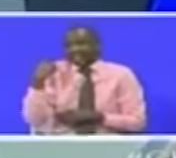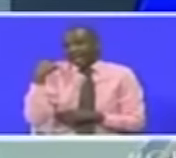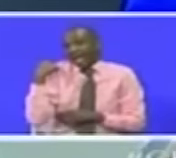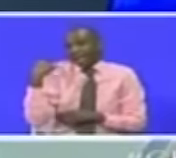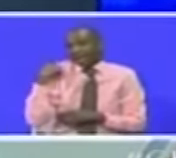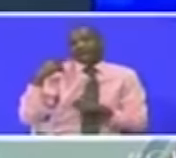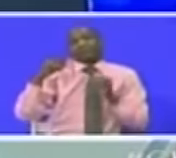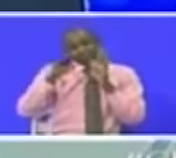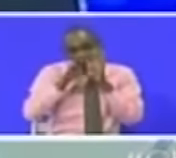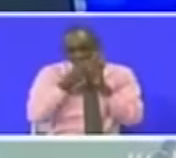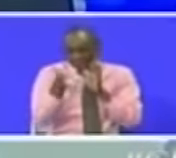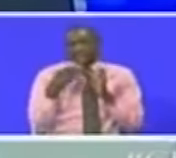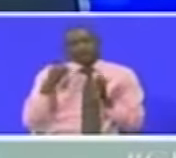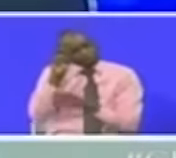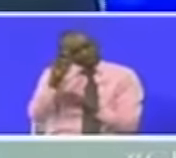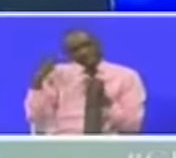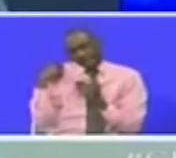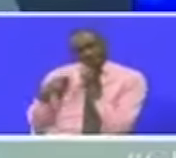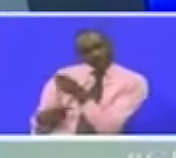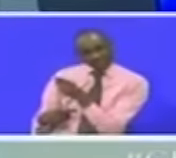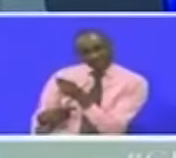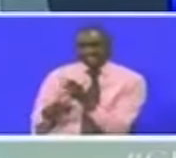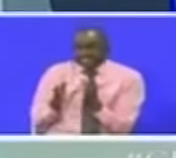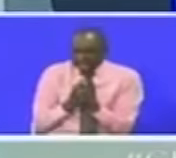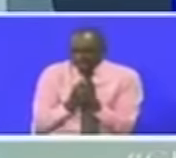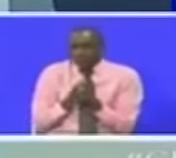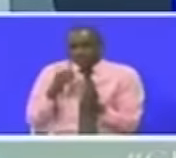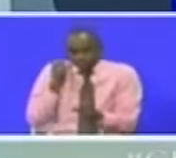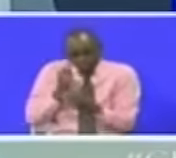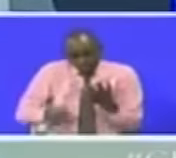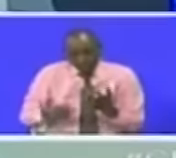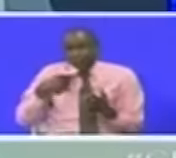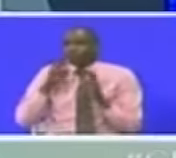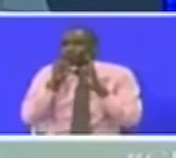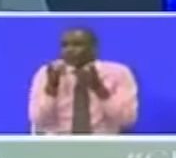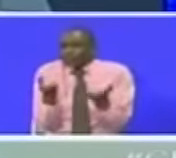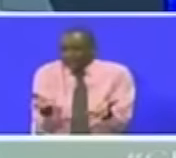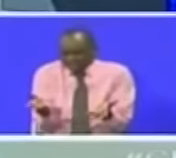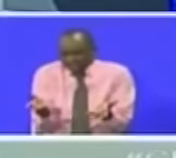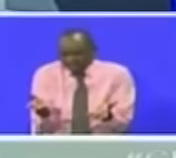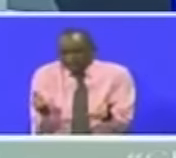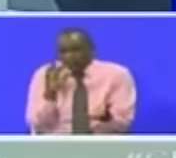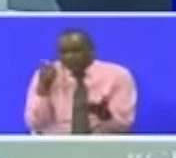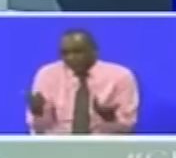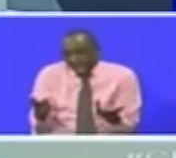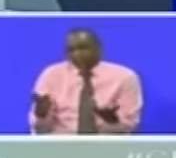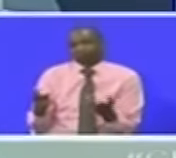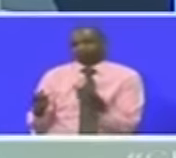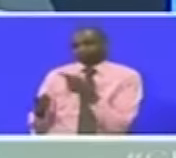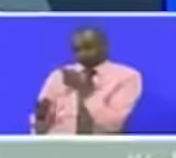tonight. So take a look at this number, because this is what we've gotten from the reports that were, you know, done by the county